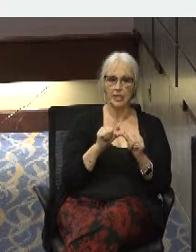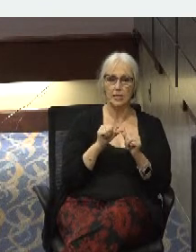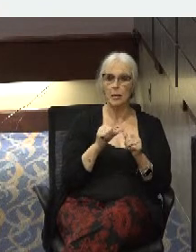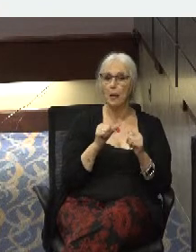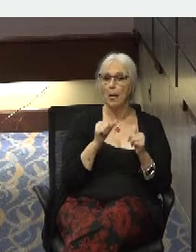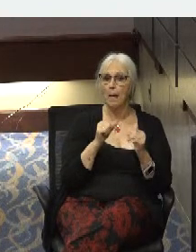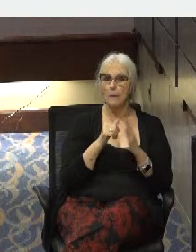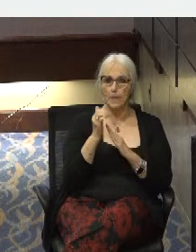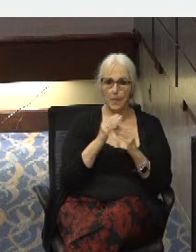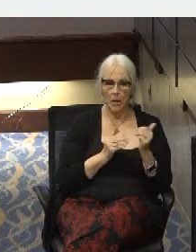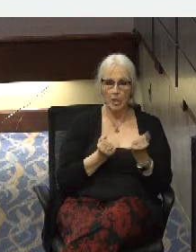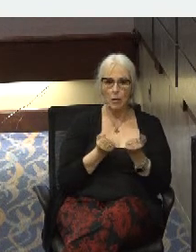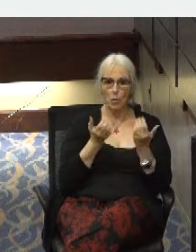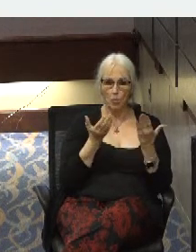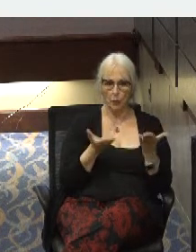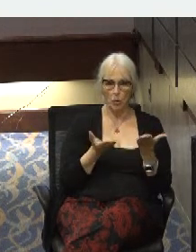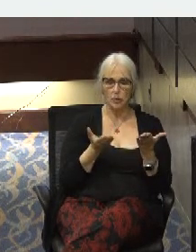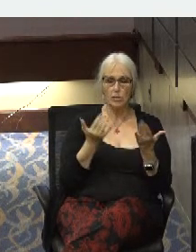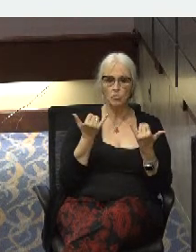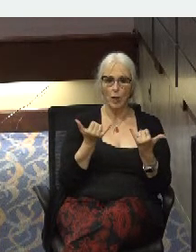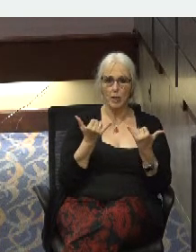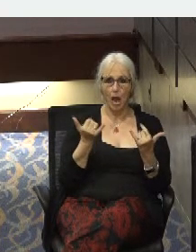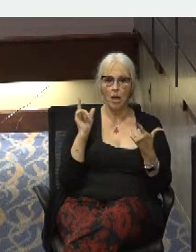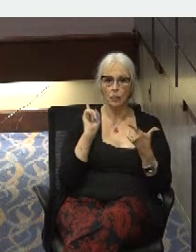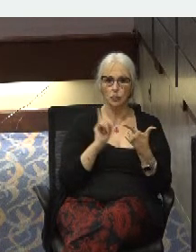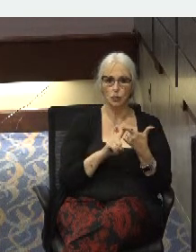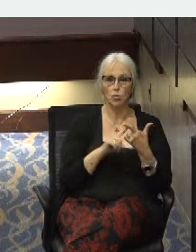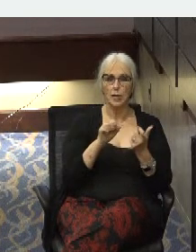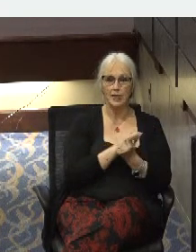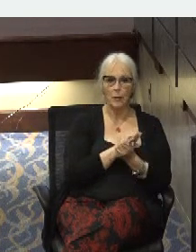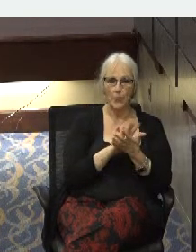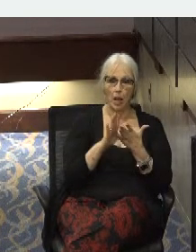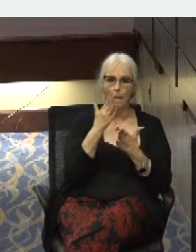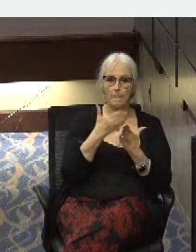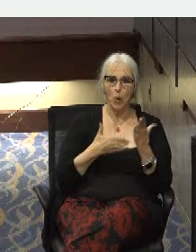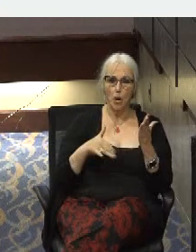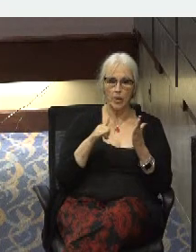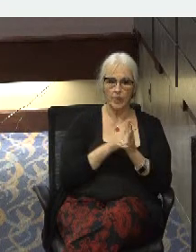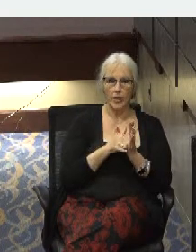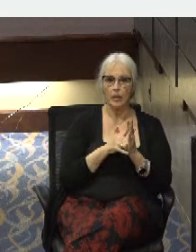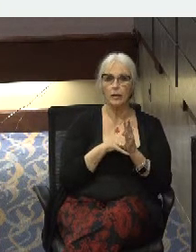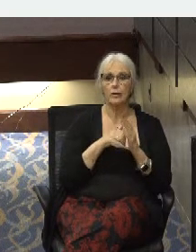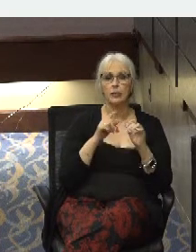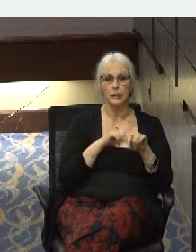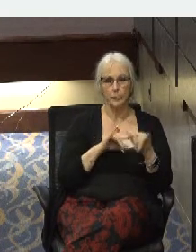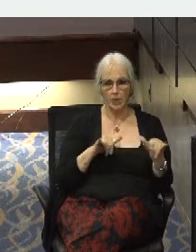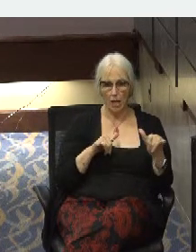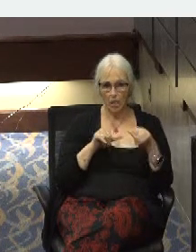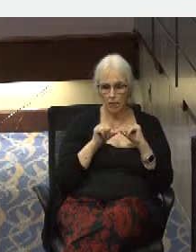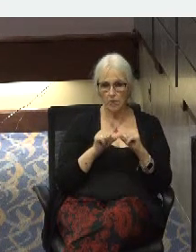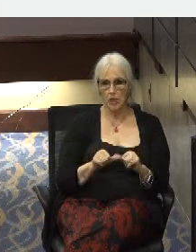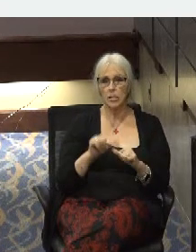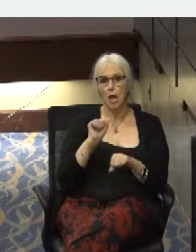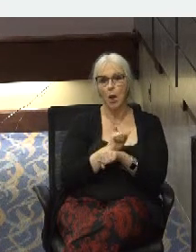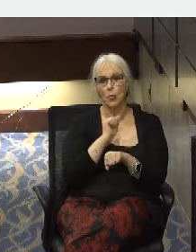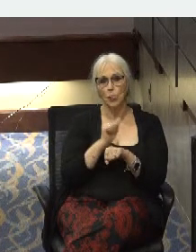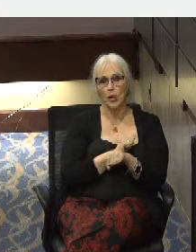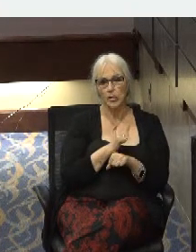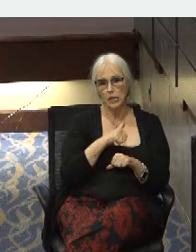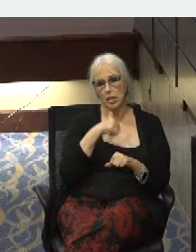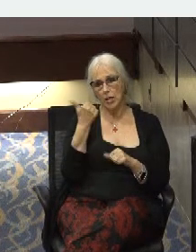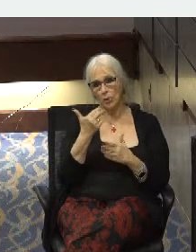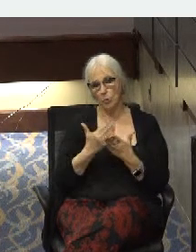they are proposing to demolish a portion of the building while continuing operations in another portion of the